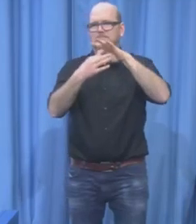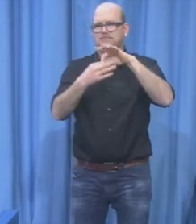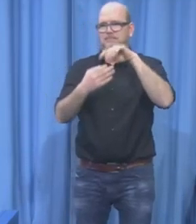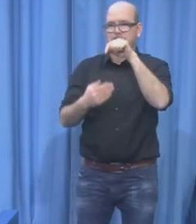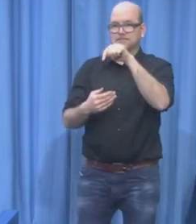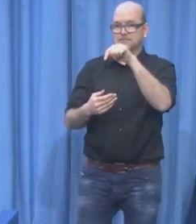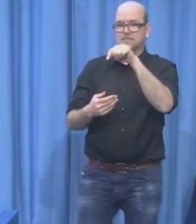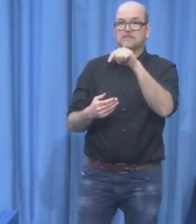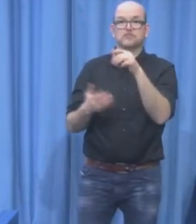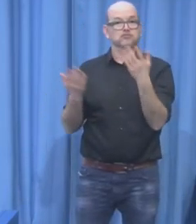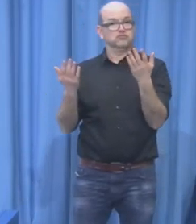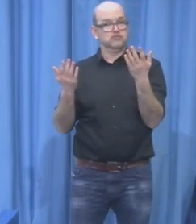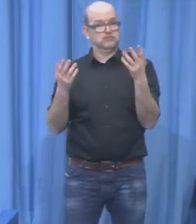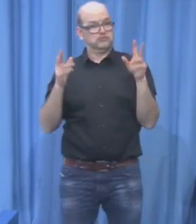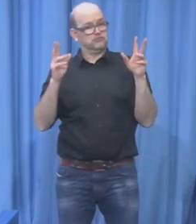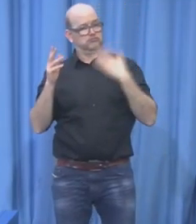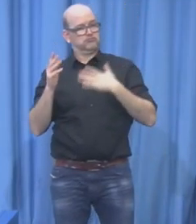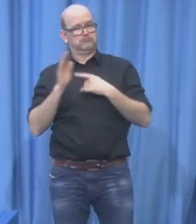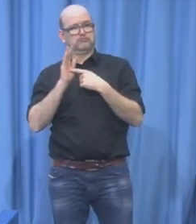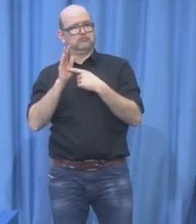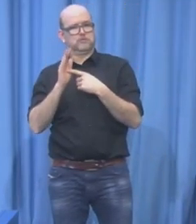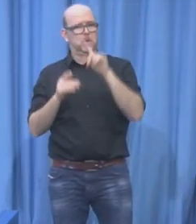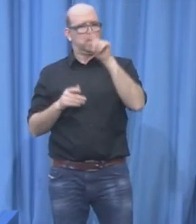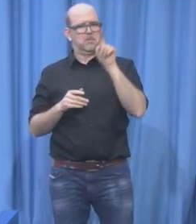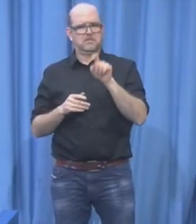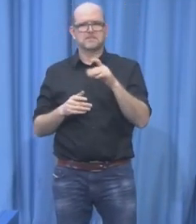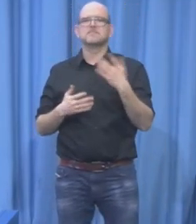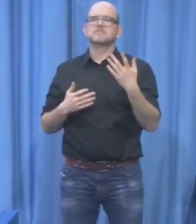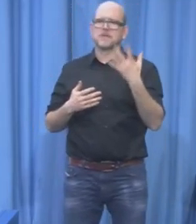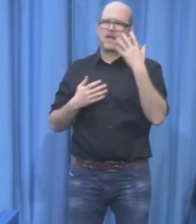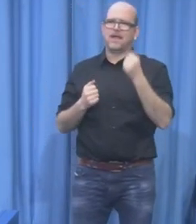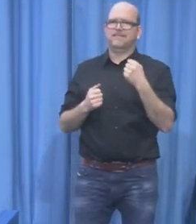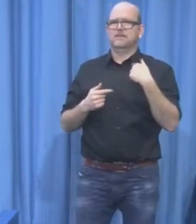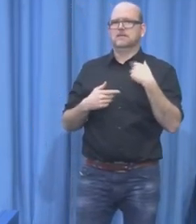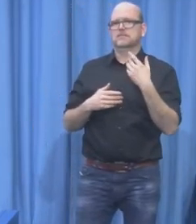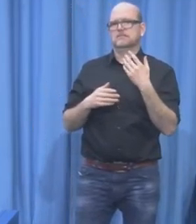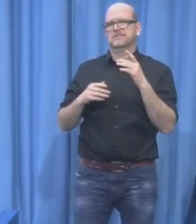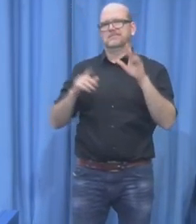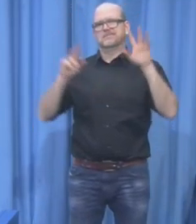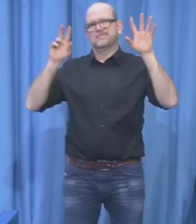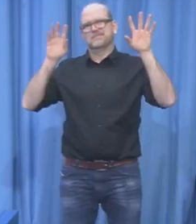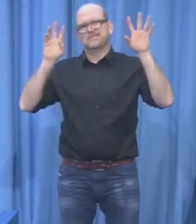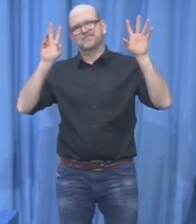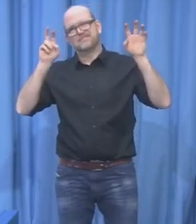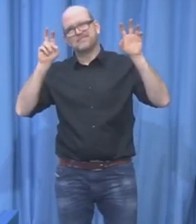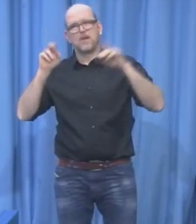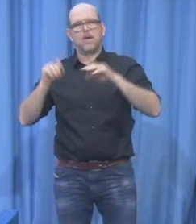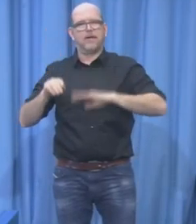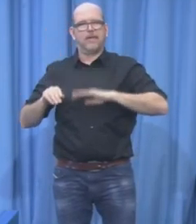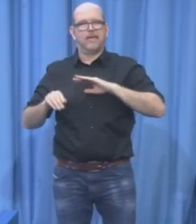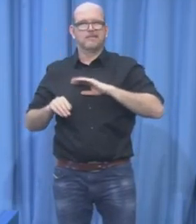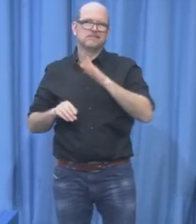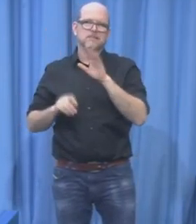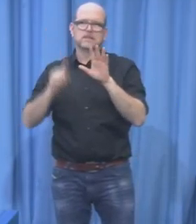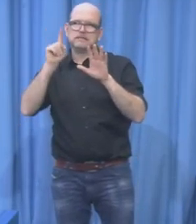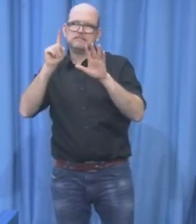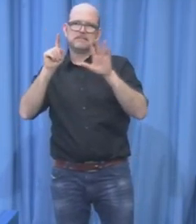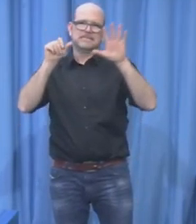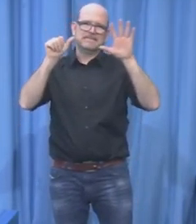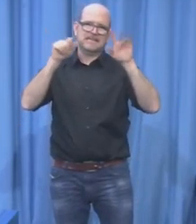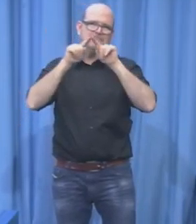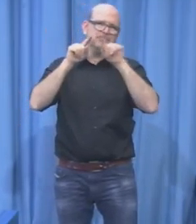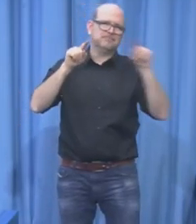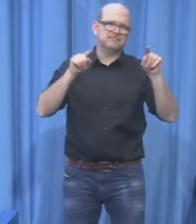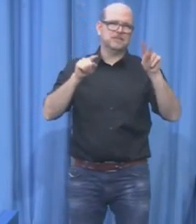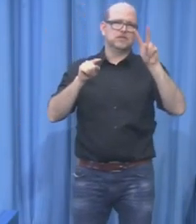who take part in our program have to be between the ages of 16 and 29. That is the definition of youth in Canada. They have to have